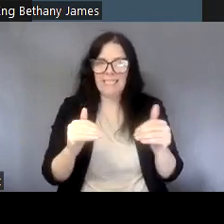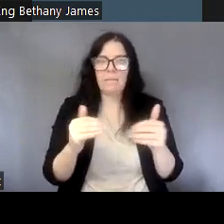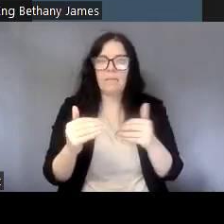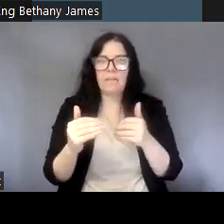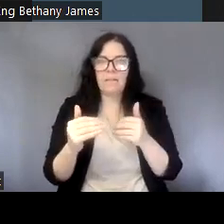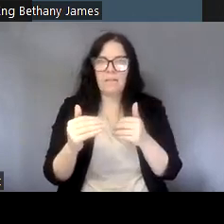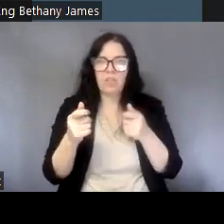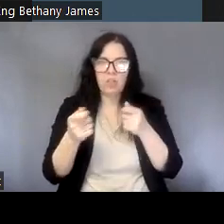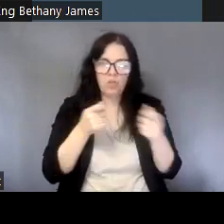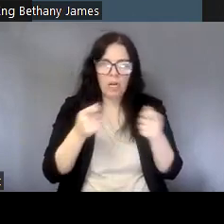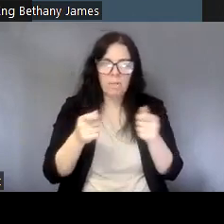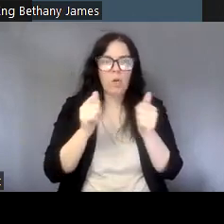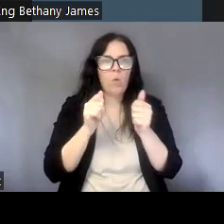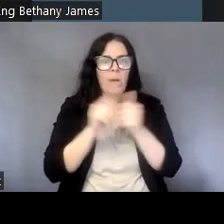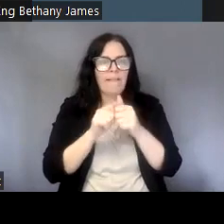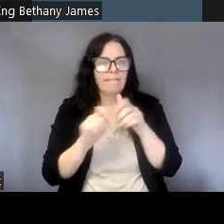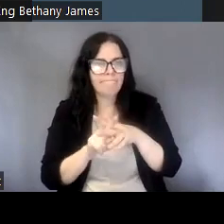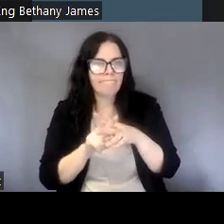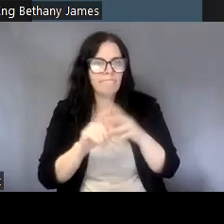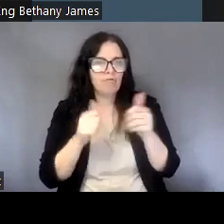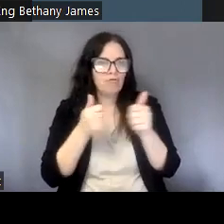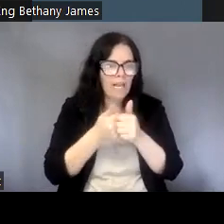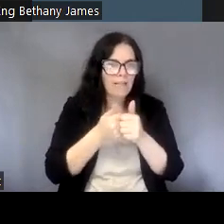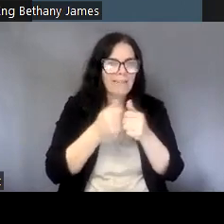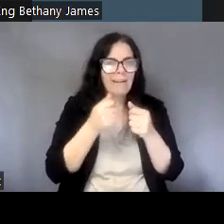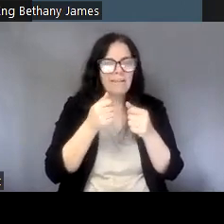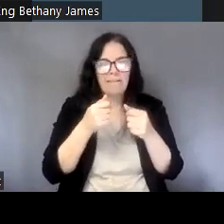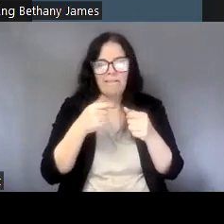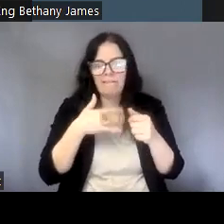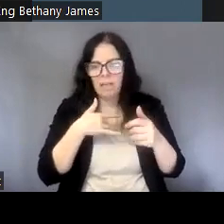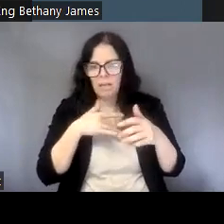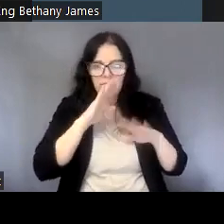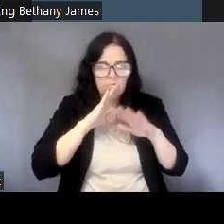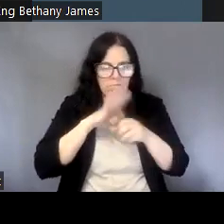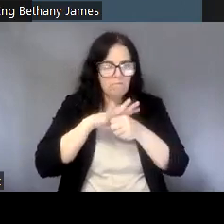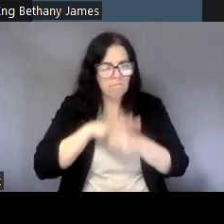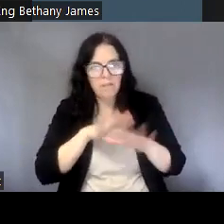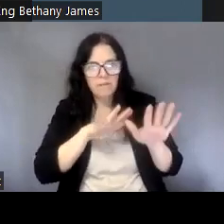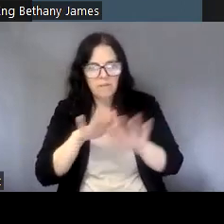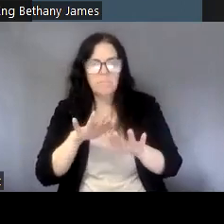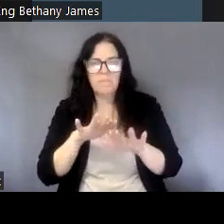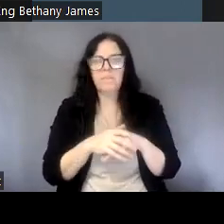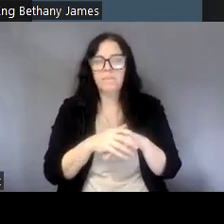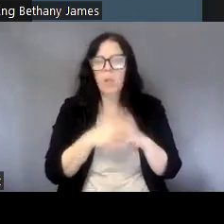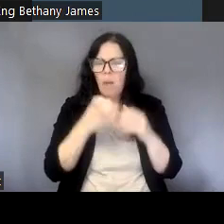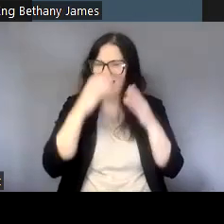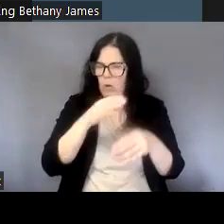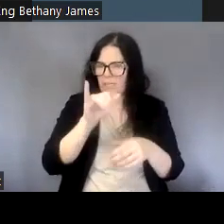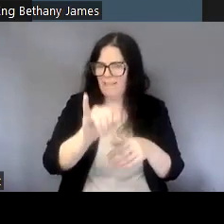with stresses and adversity, and challenges at work? And so I want to really focus on that because